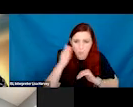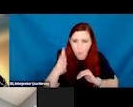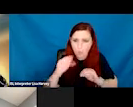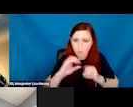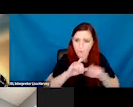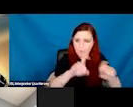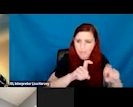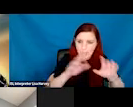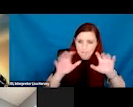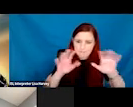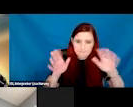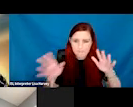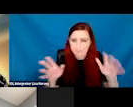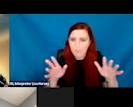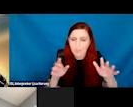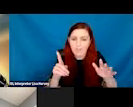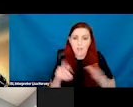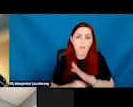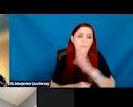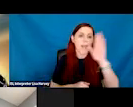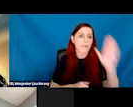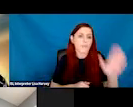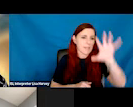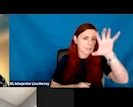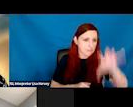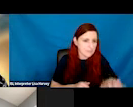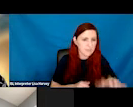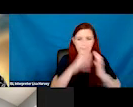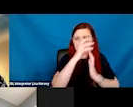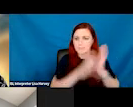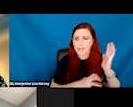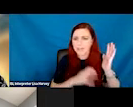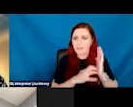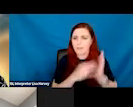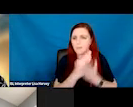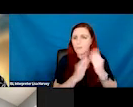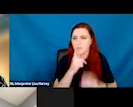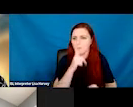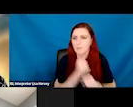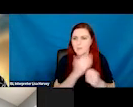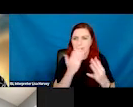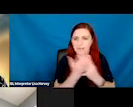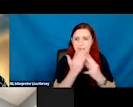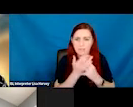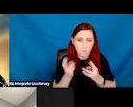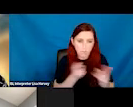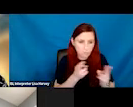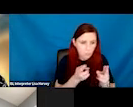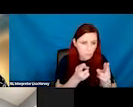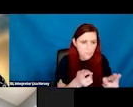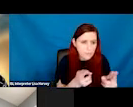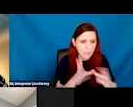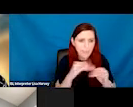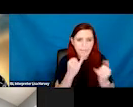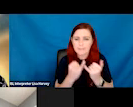staying. On the left-hand side there, it just gives you a couple of things about accessible routes, things